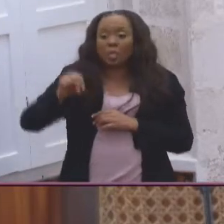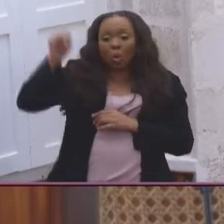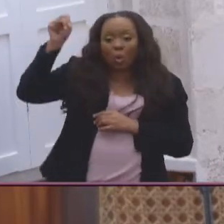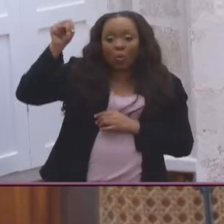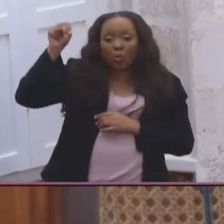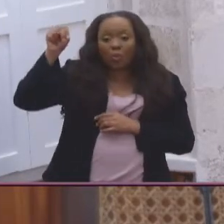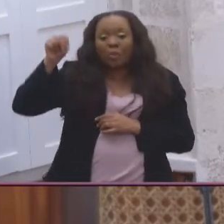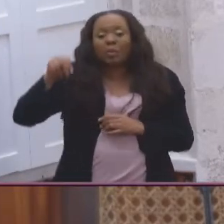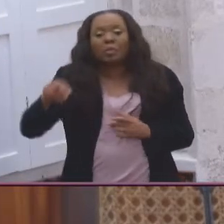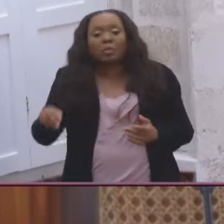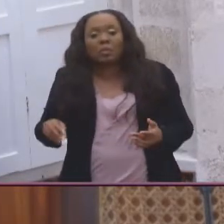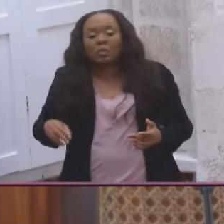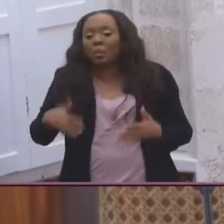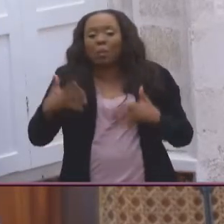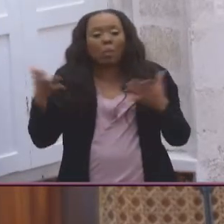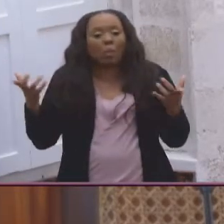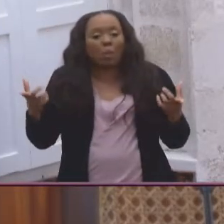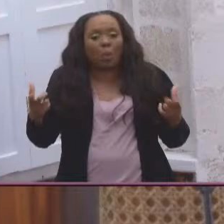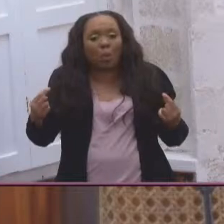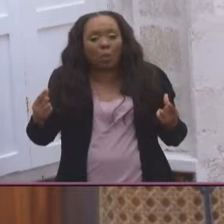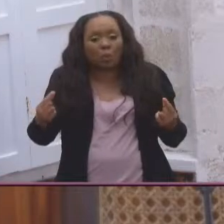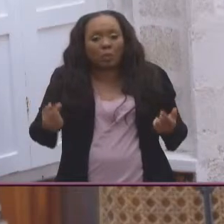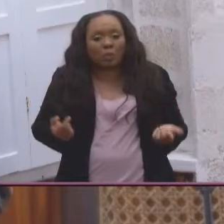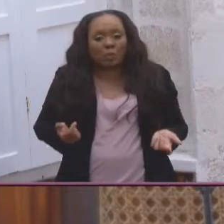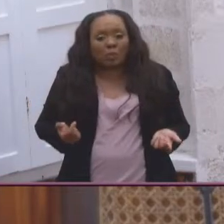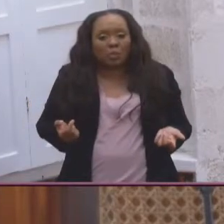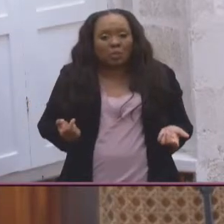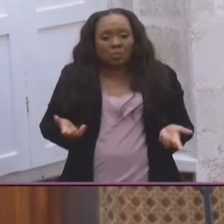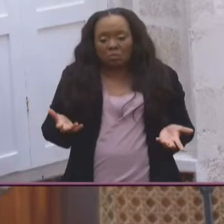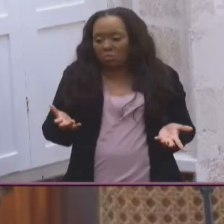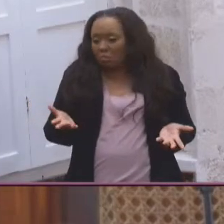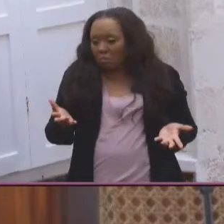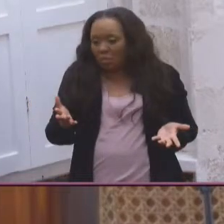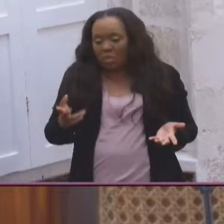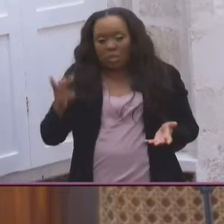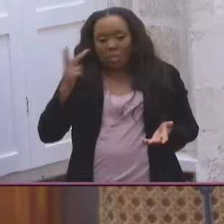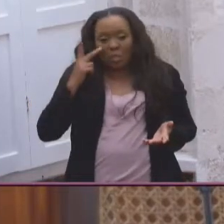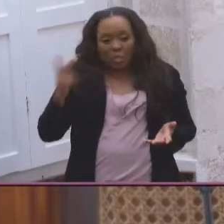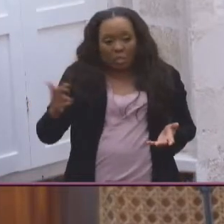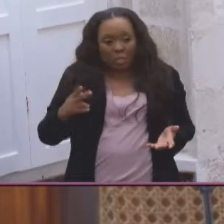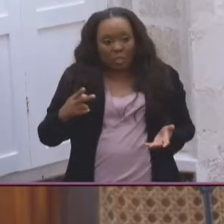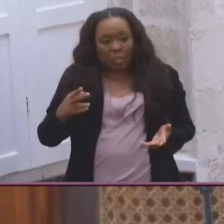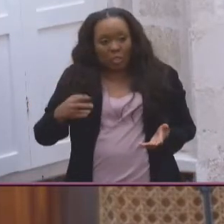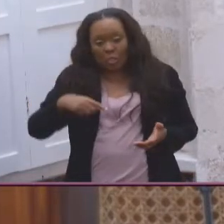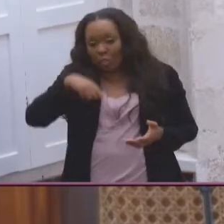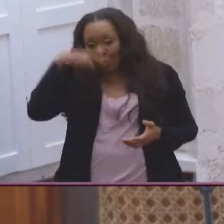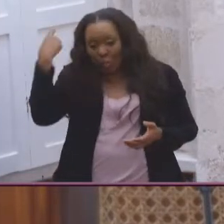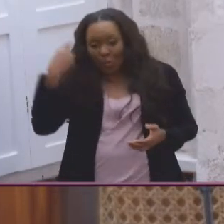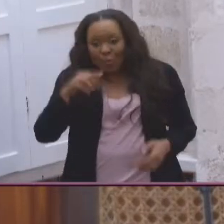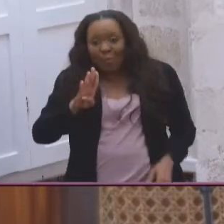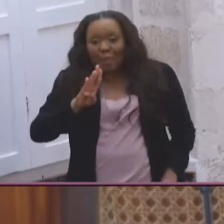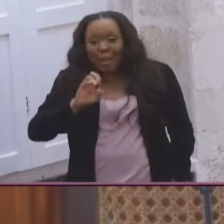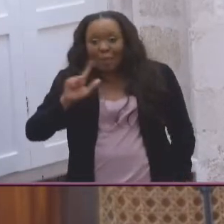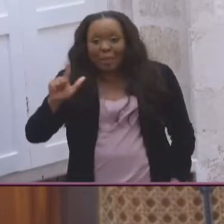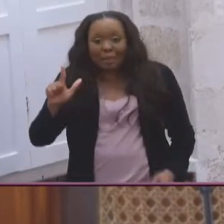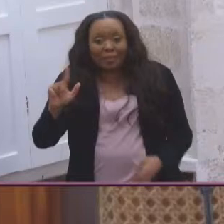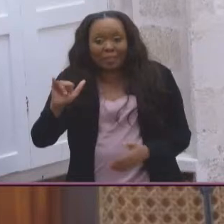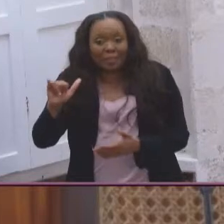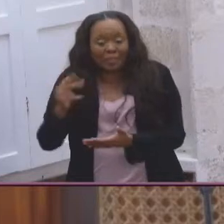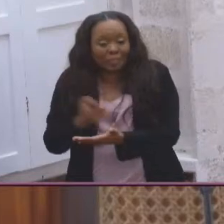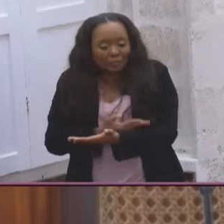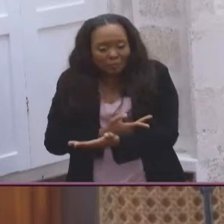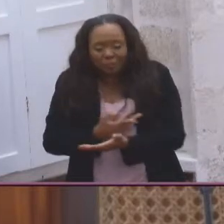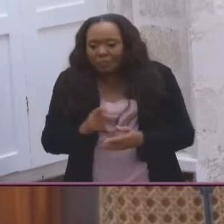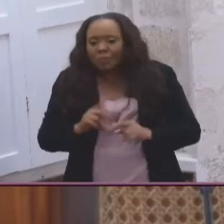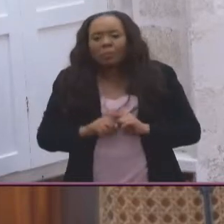it, besides putting out black belly sheep to graze, was to dump all kinds of garbage. Sir, this is who we are,